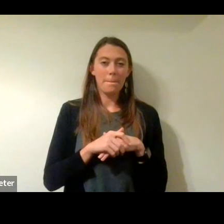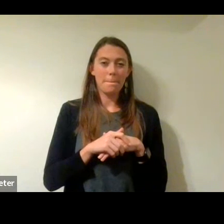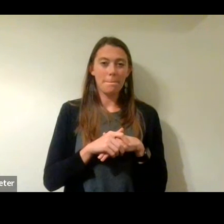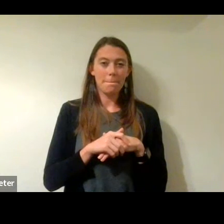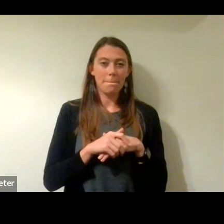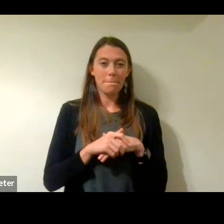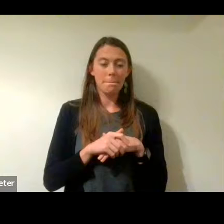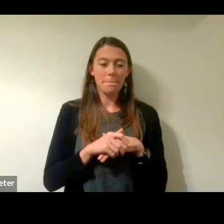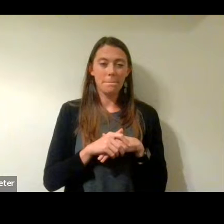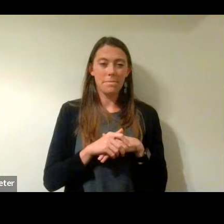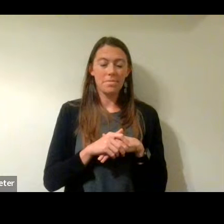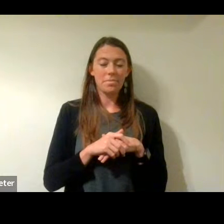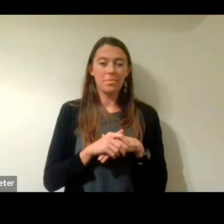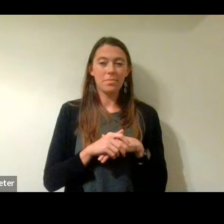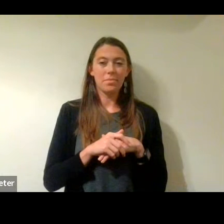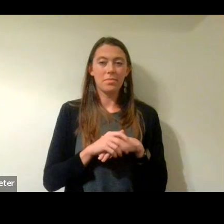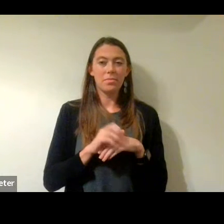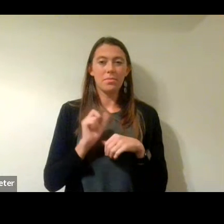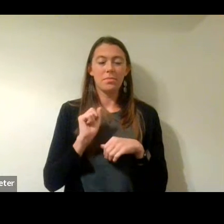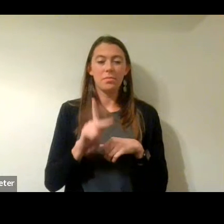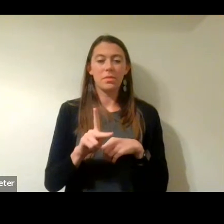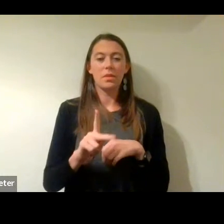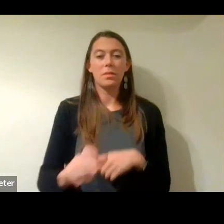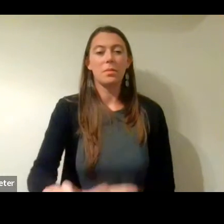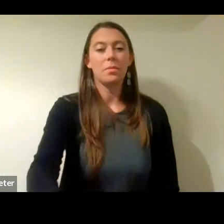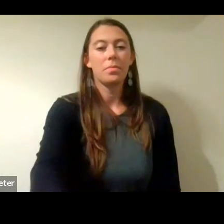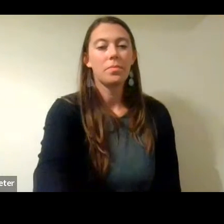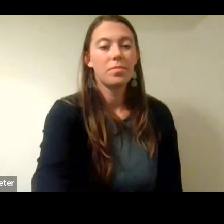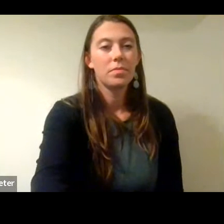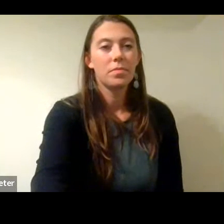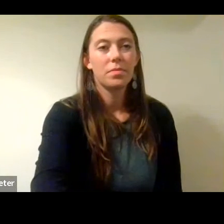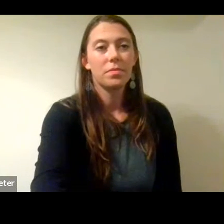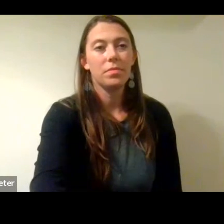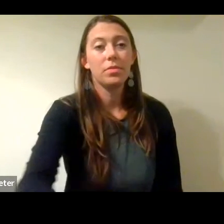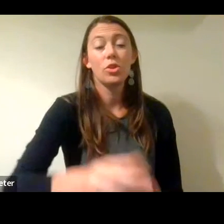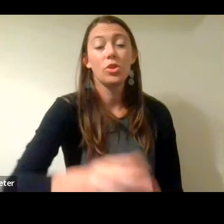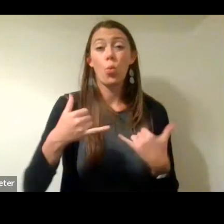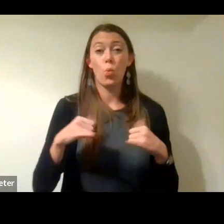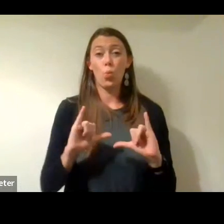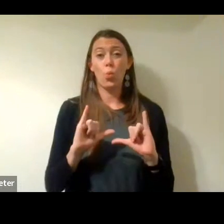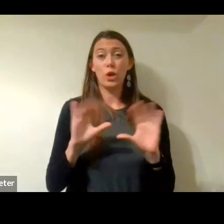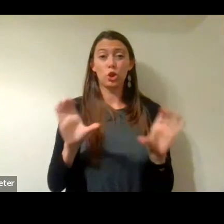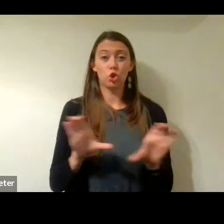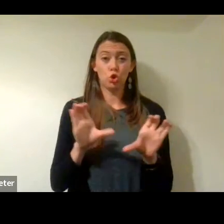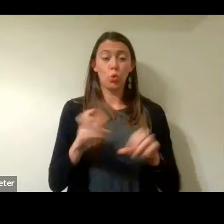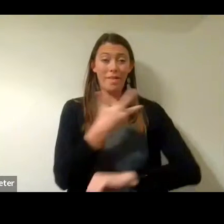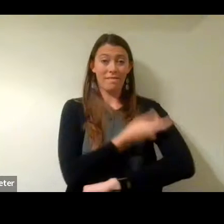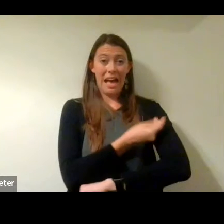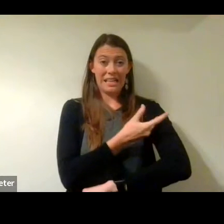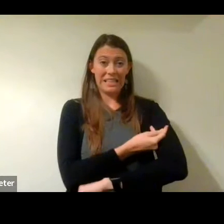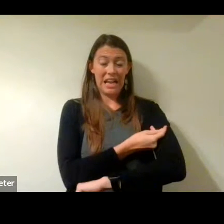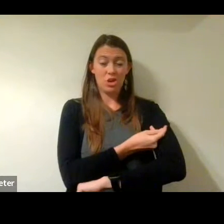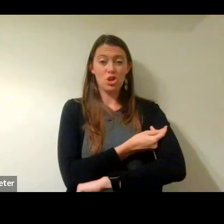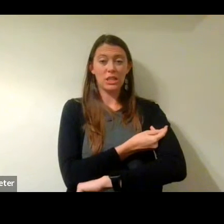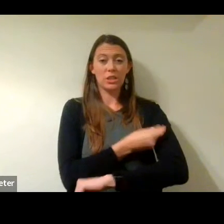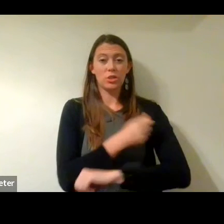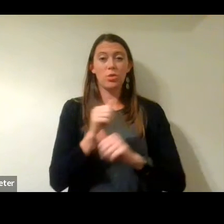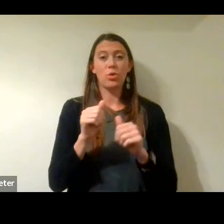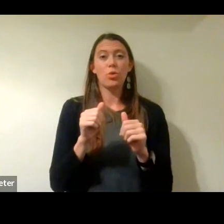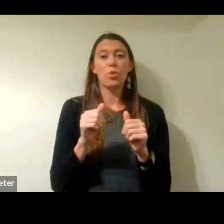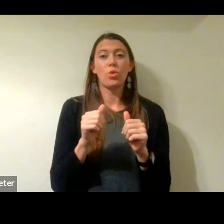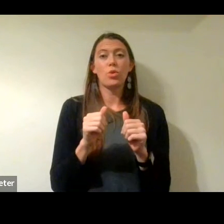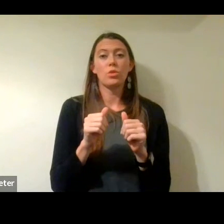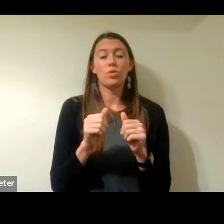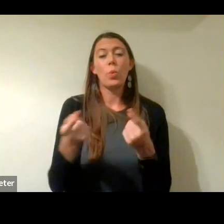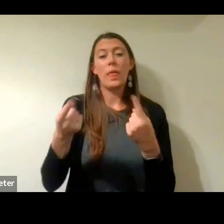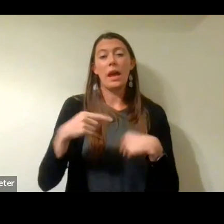So we, Truvine, we're still doing vaccinations with Umoja. They're coming to our site every other